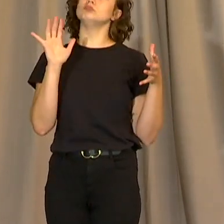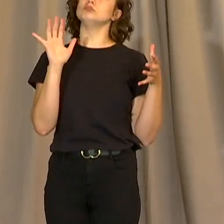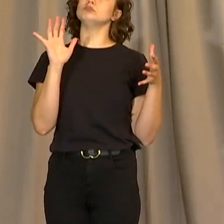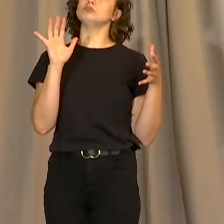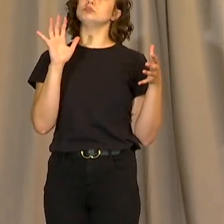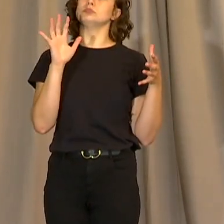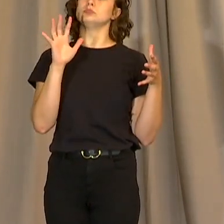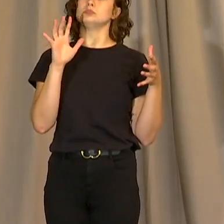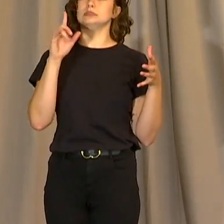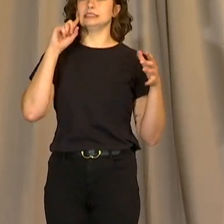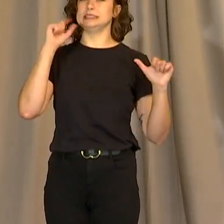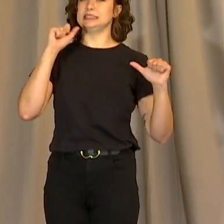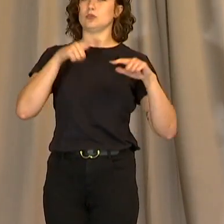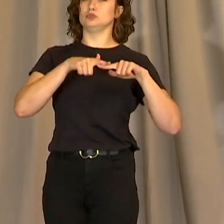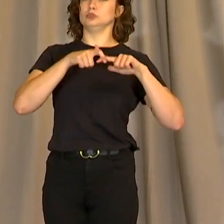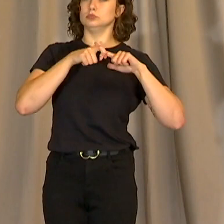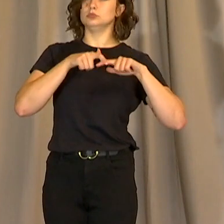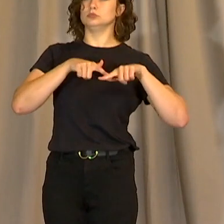our staff